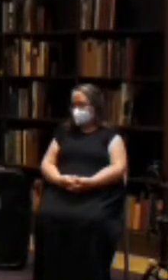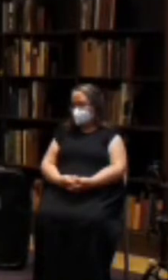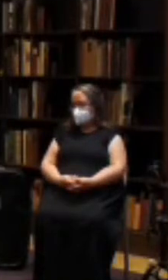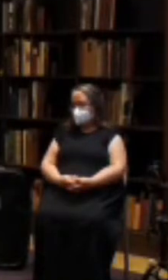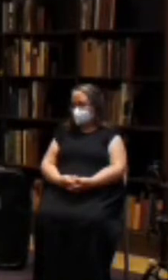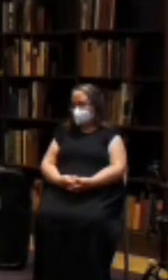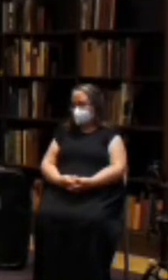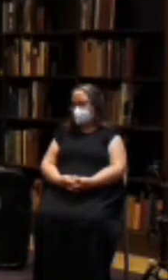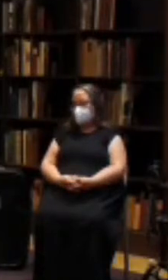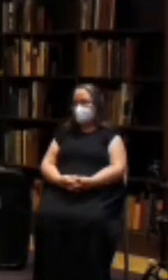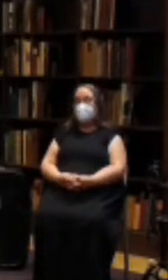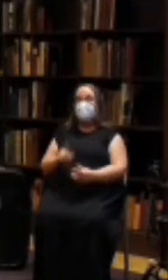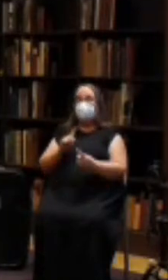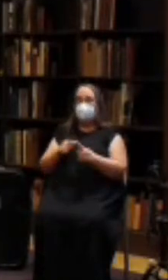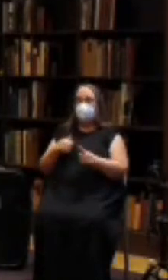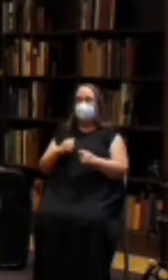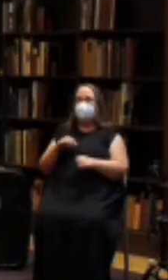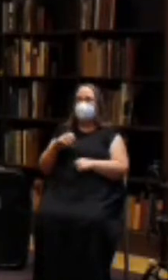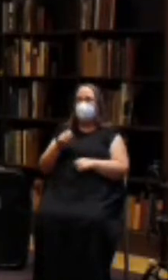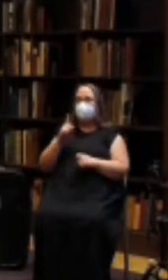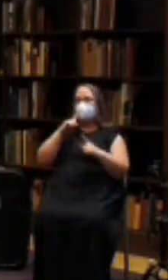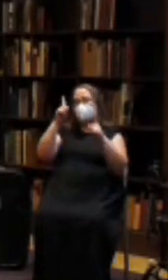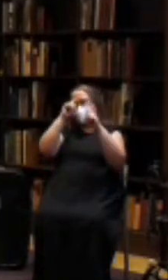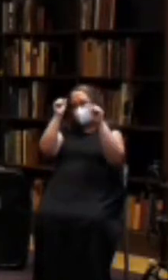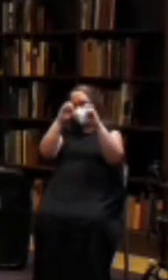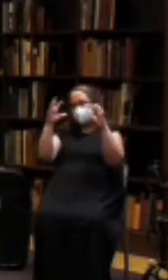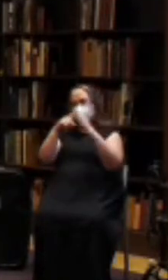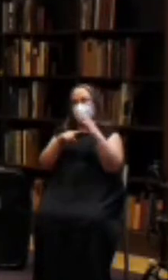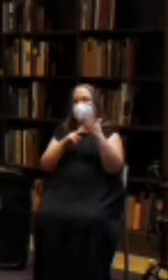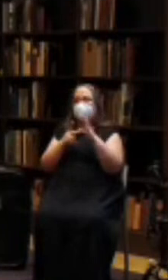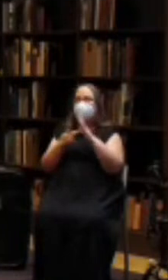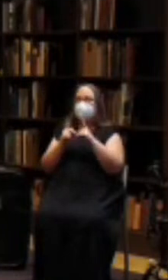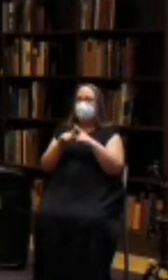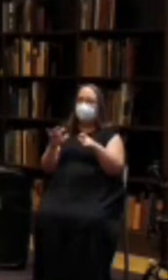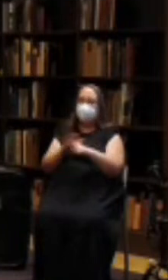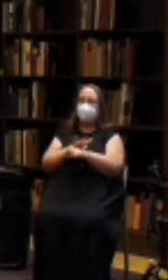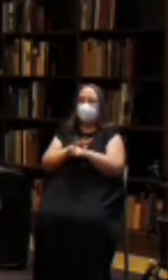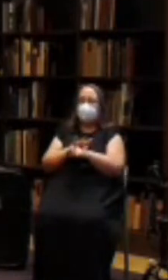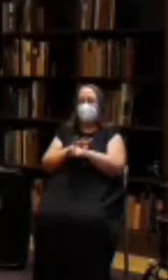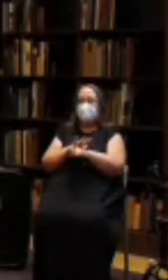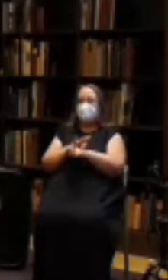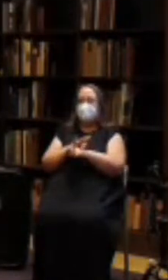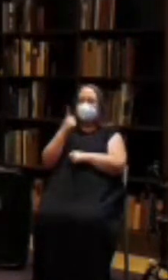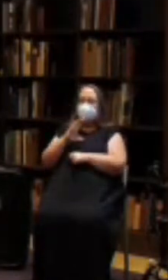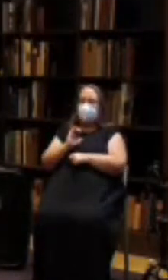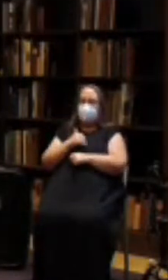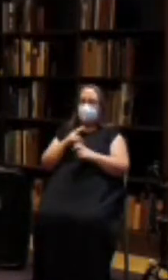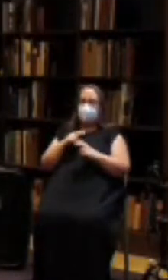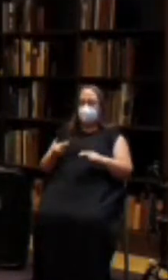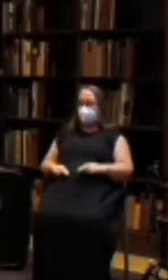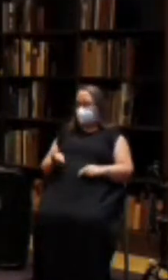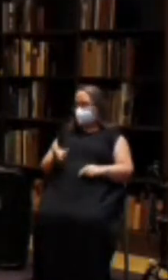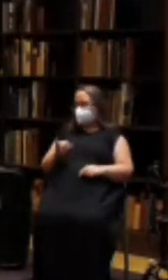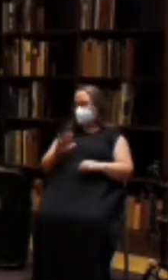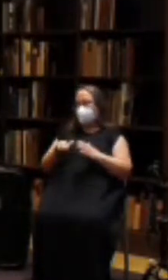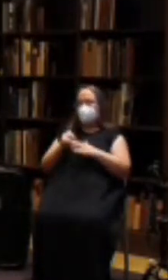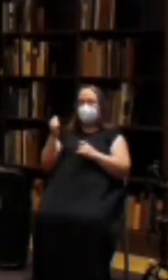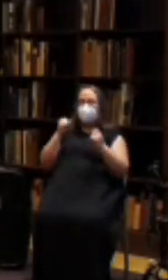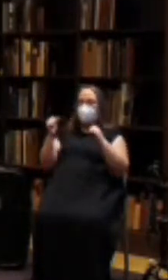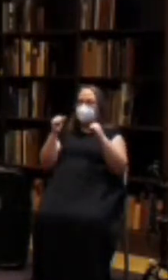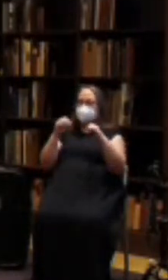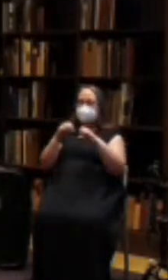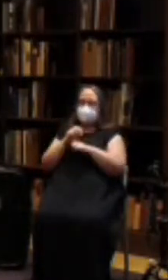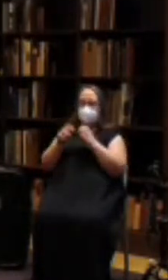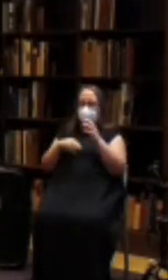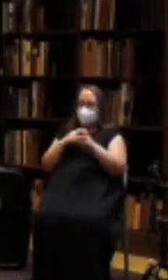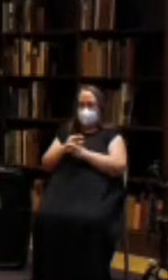have the space to imagine and a vision of what it means to realize our humanity, all the protests and demonstrations